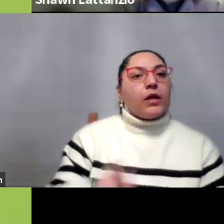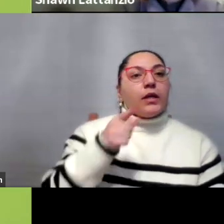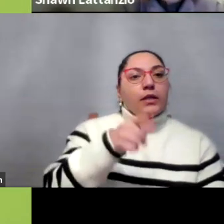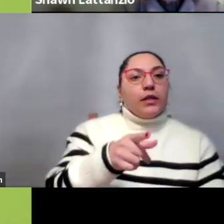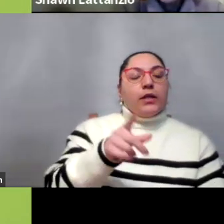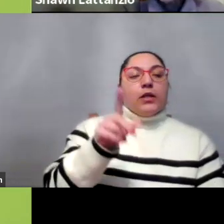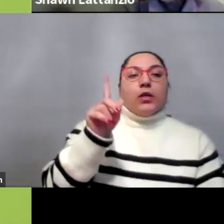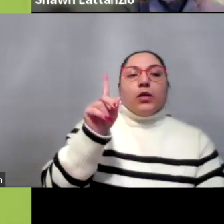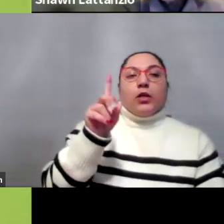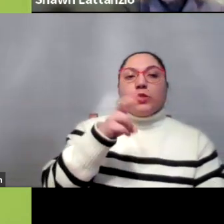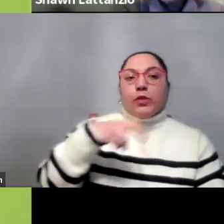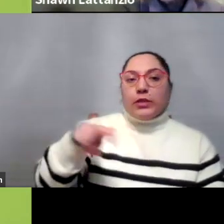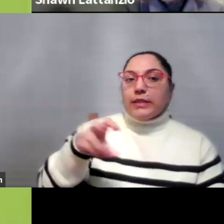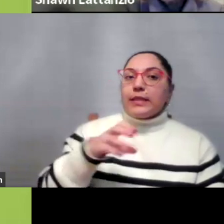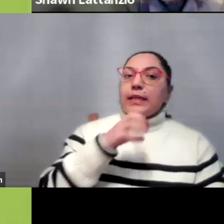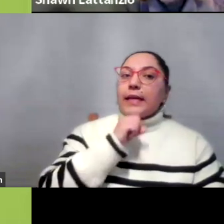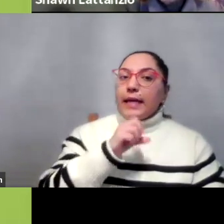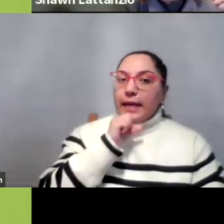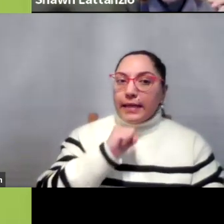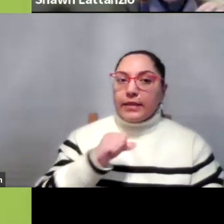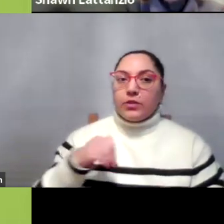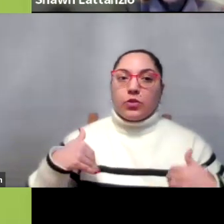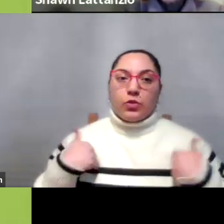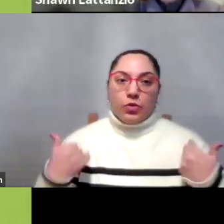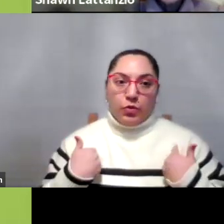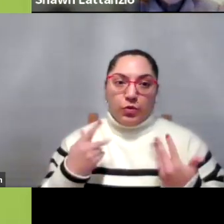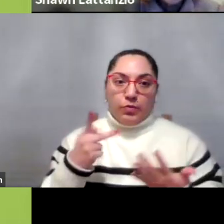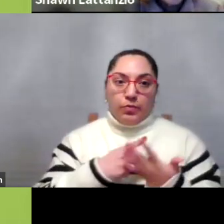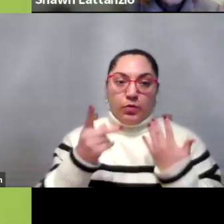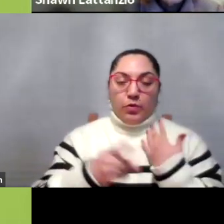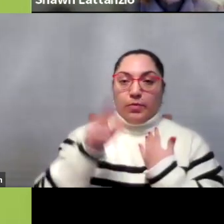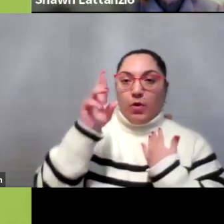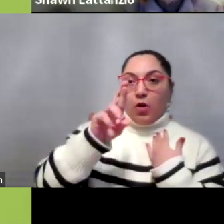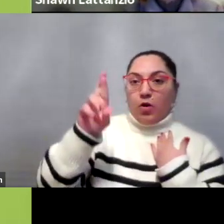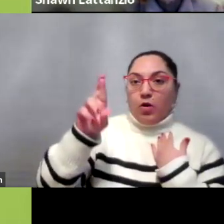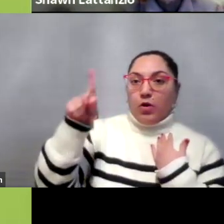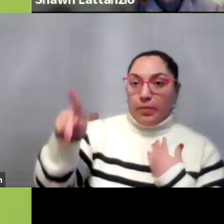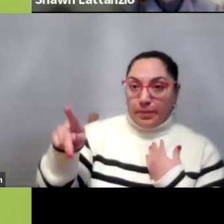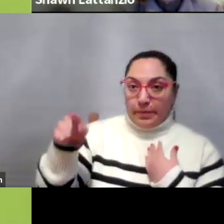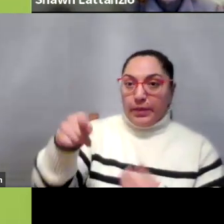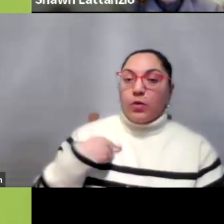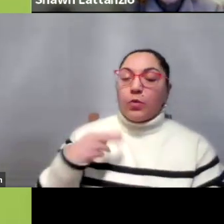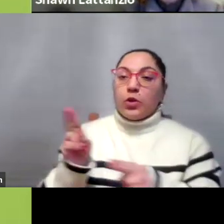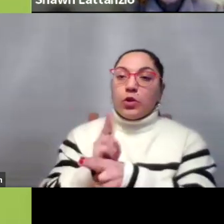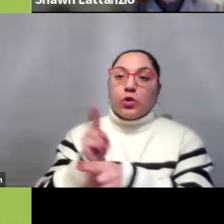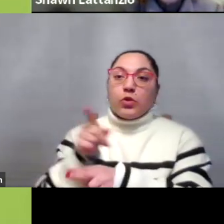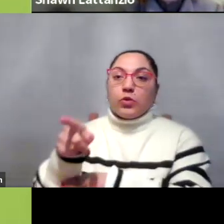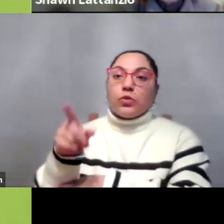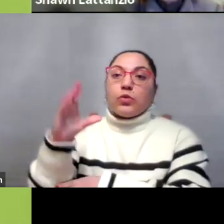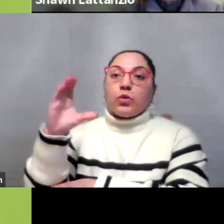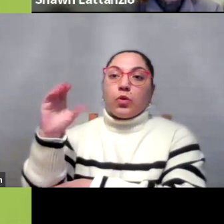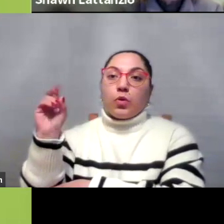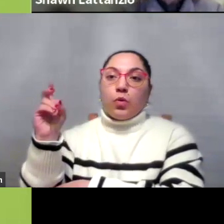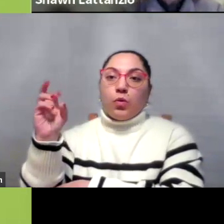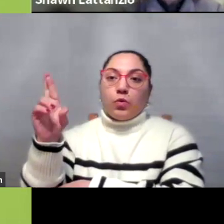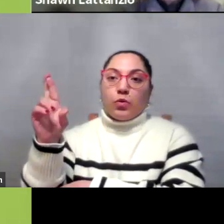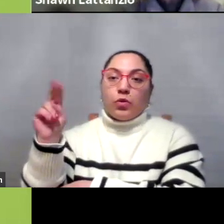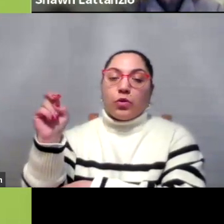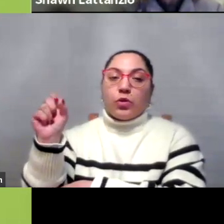Transition age youth, I'm not going to really go into this too deeply because I know we have Cornerstone here, and Cornerstone is one of our transition youth